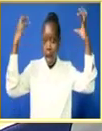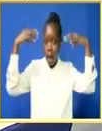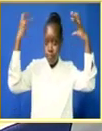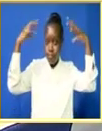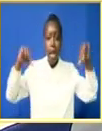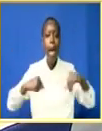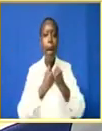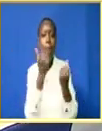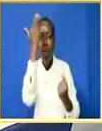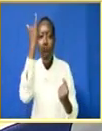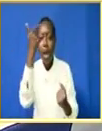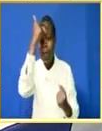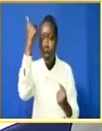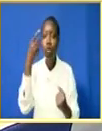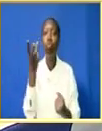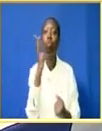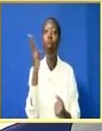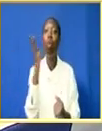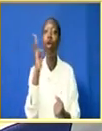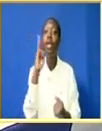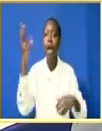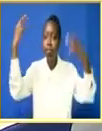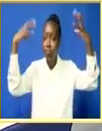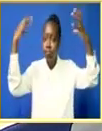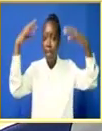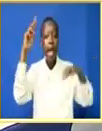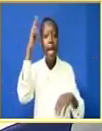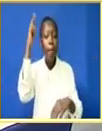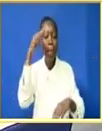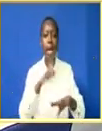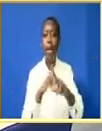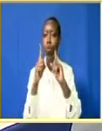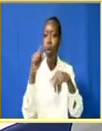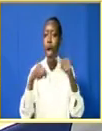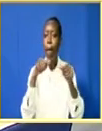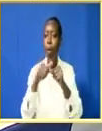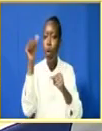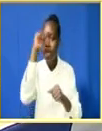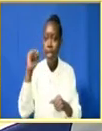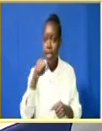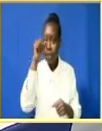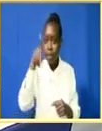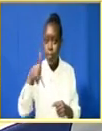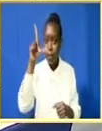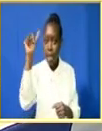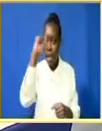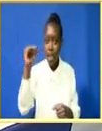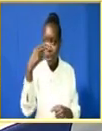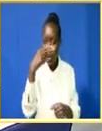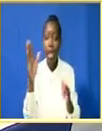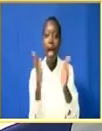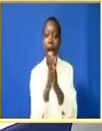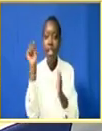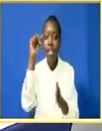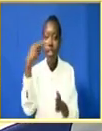called droplets. Okay. Remember, when you talk about splash erosion and ShEET erosion, they are both